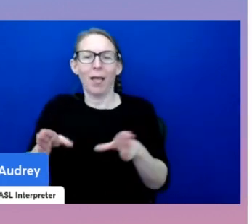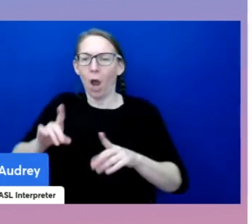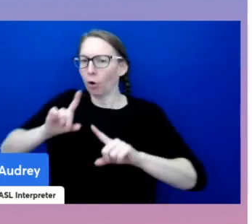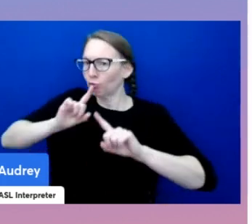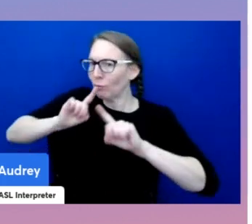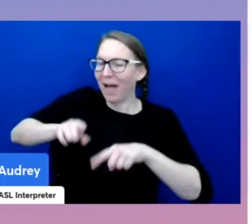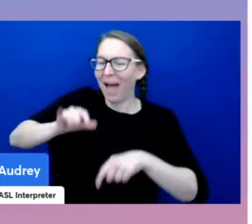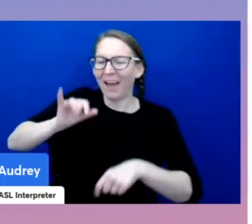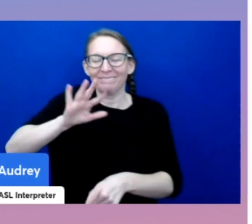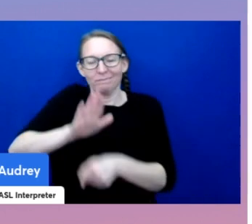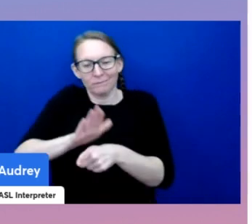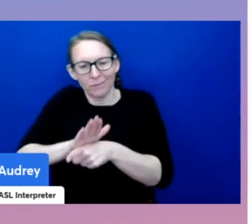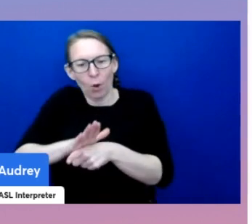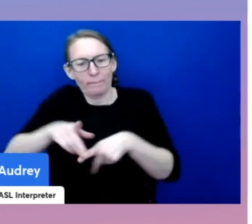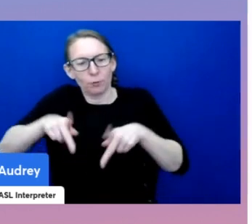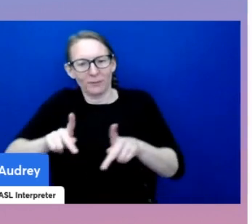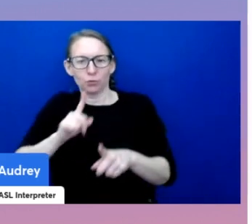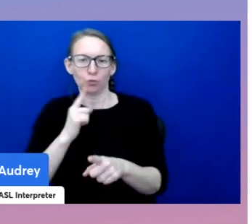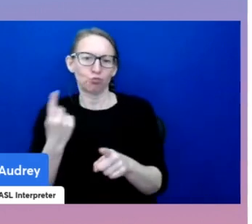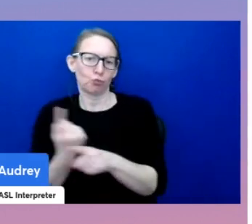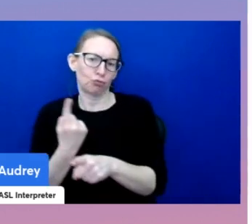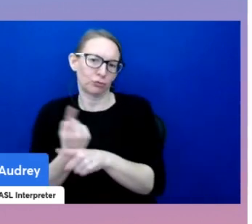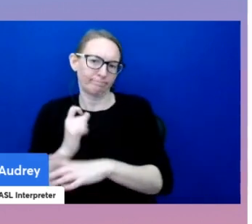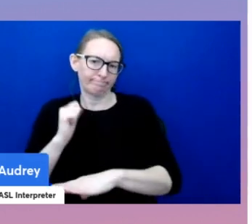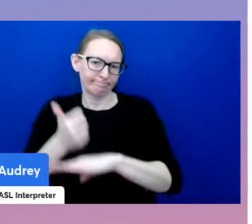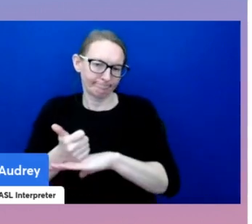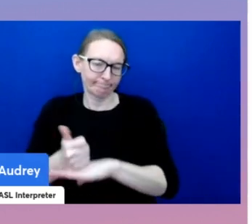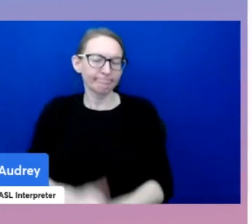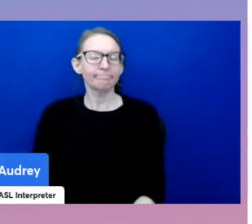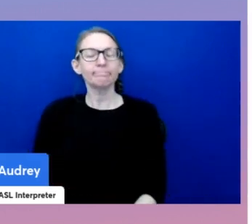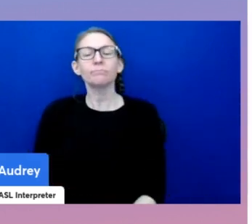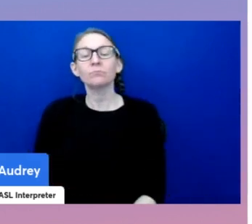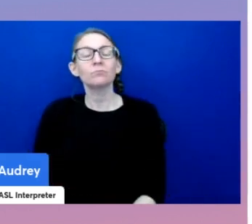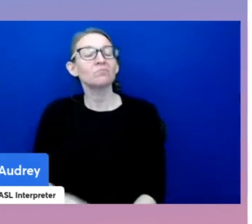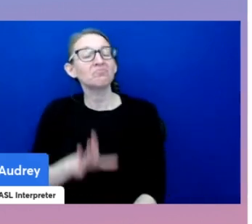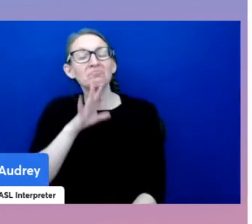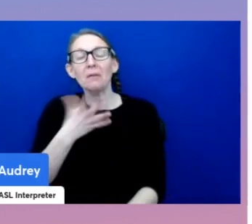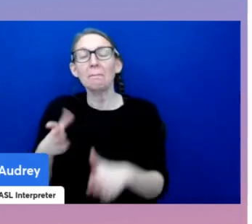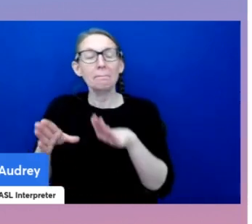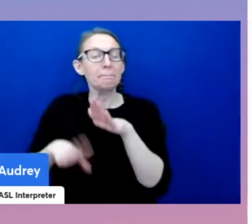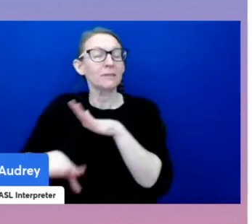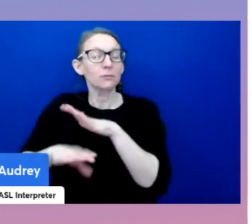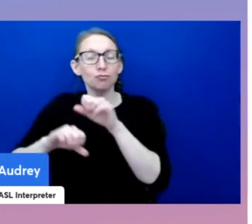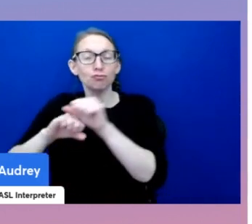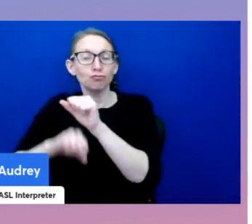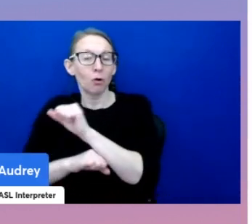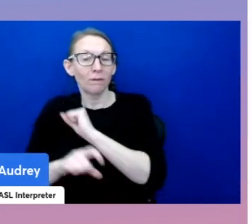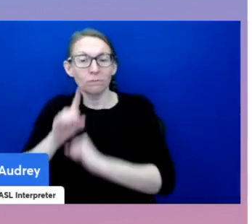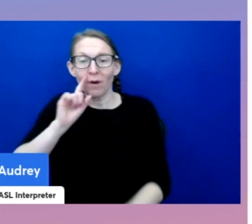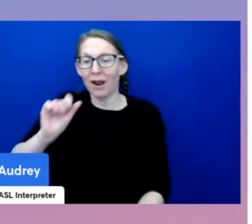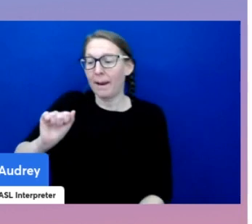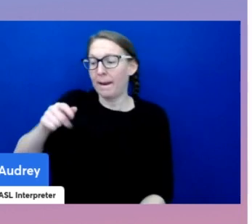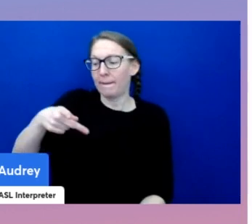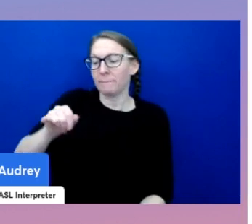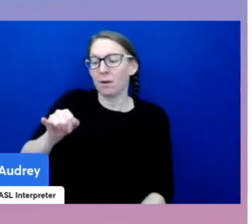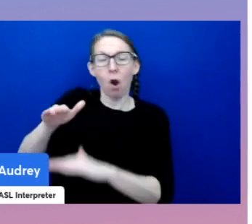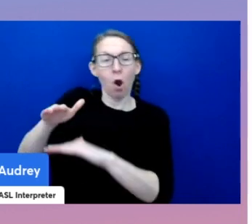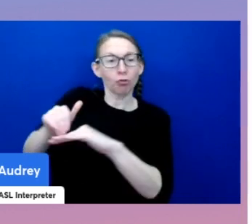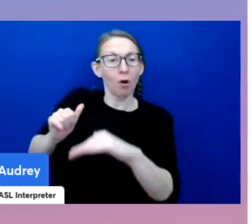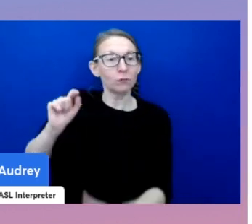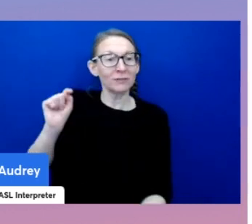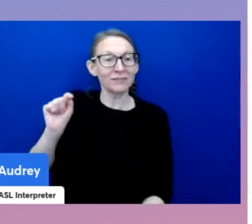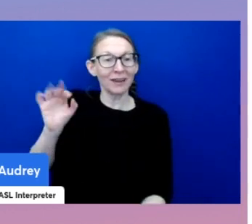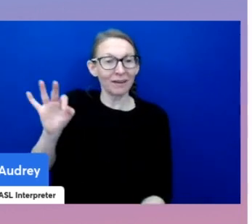appropriate. The basic structure of an API call for TFC is